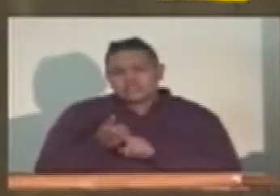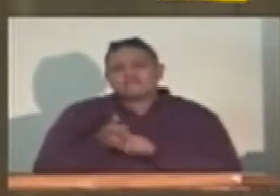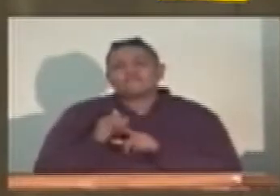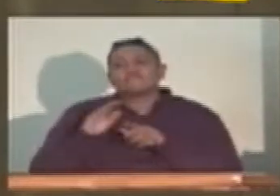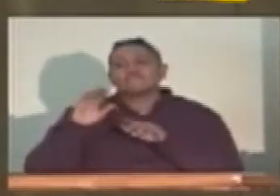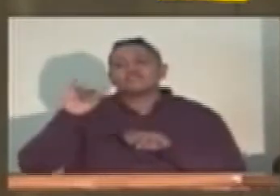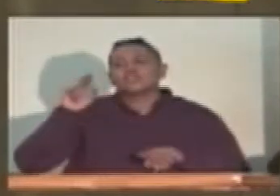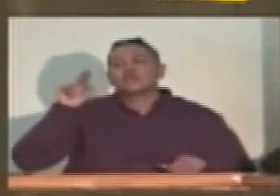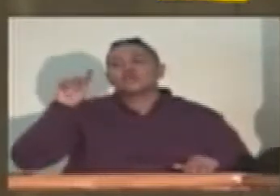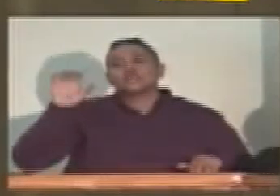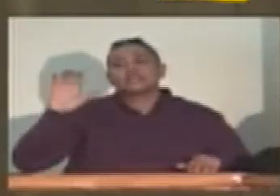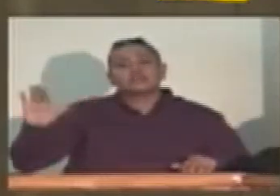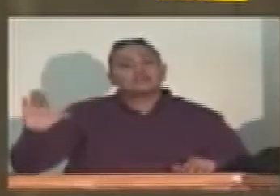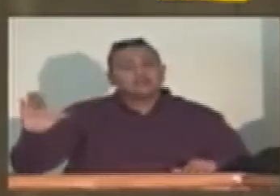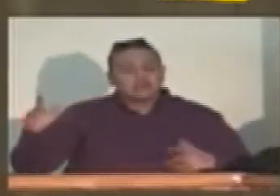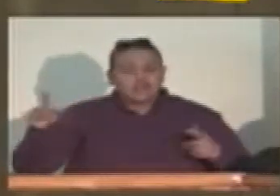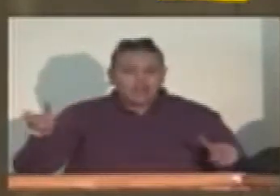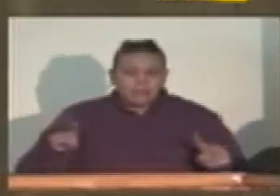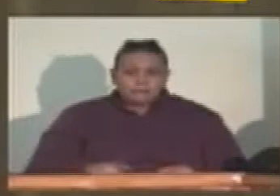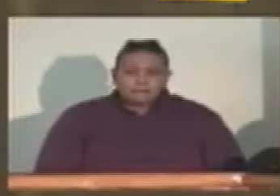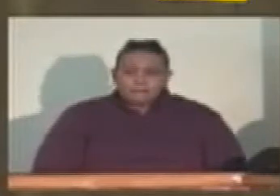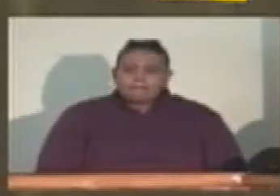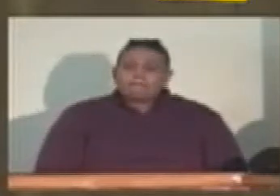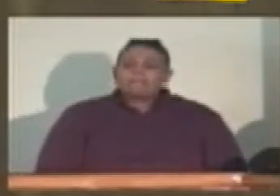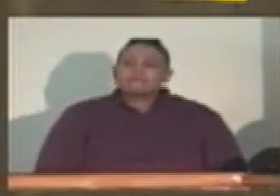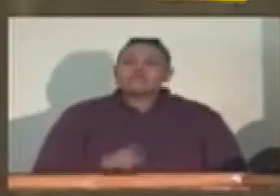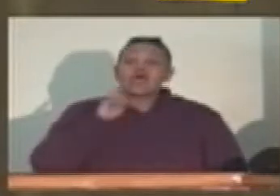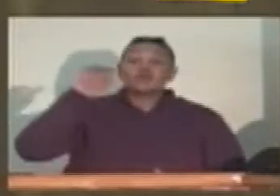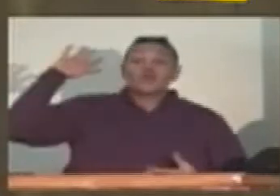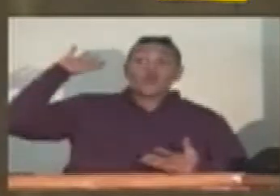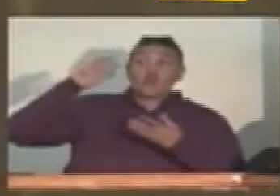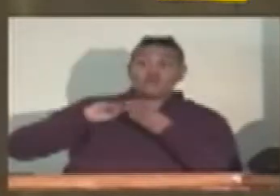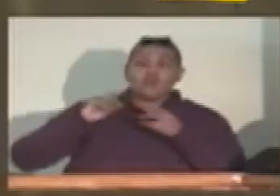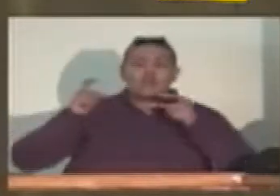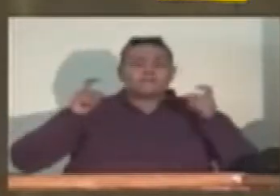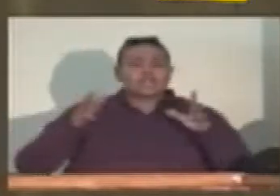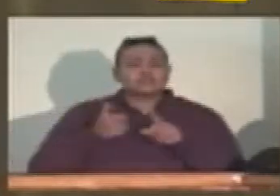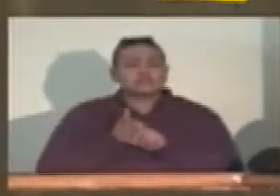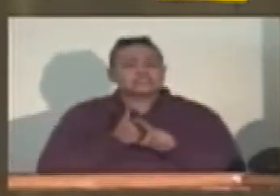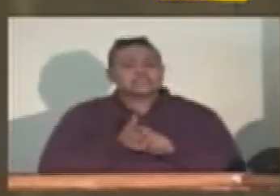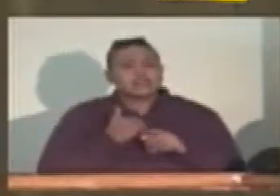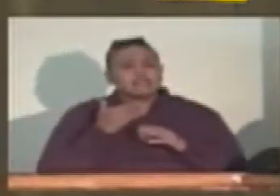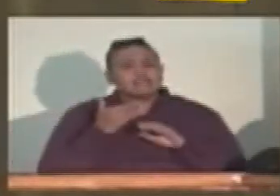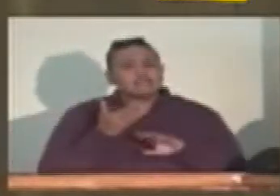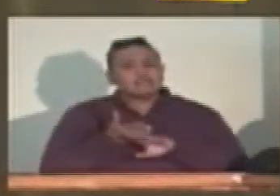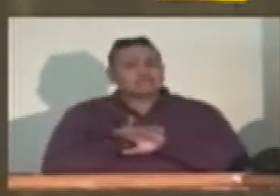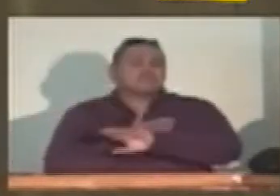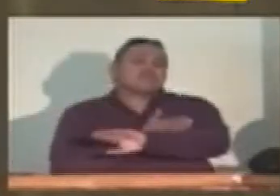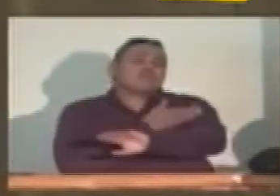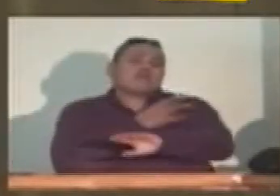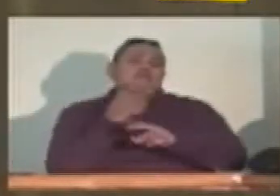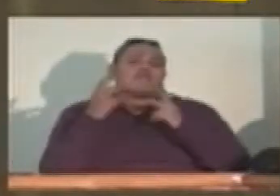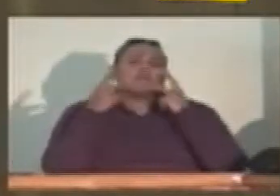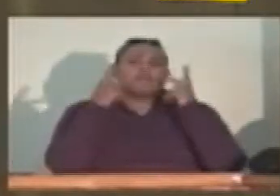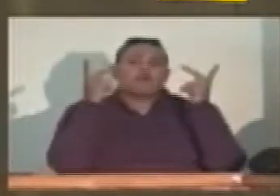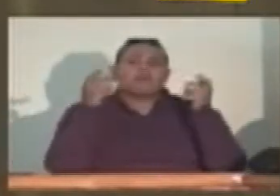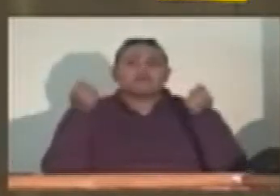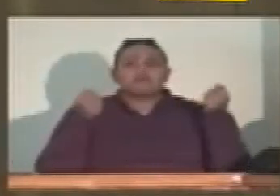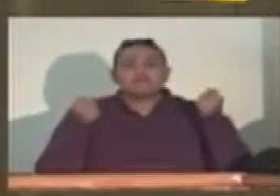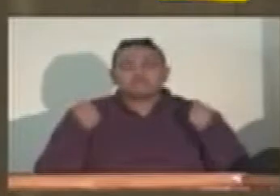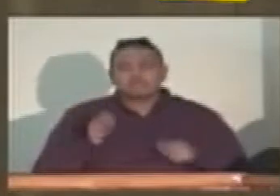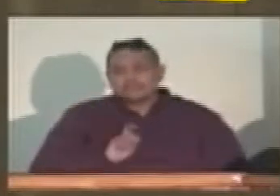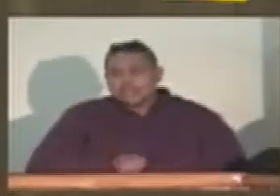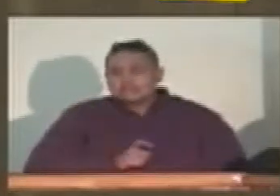Urban Transit Company, JUTC, and the overall management and movement of public passenger transport in the